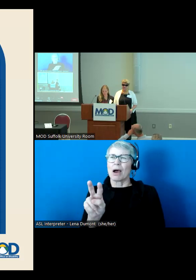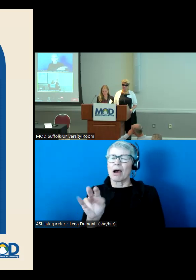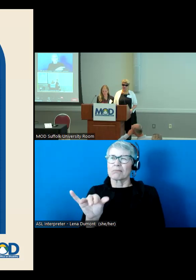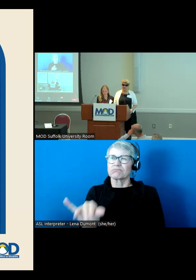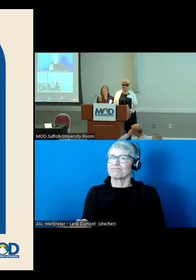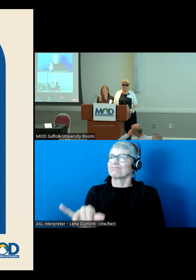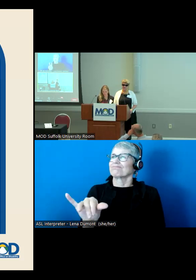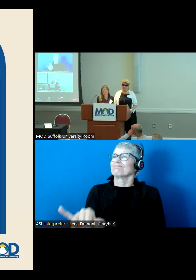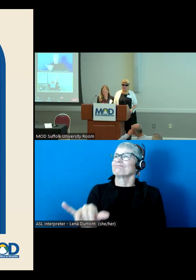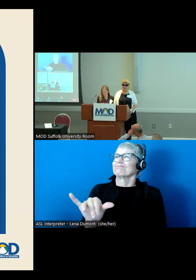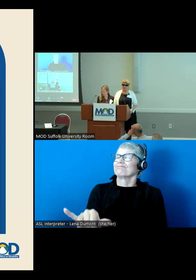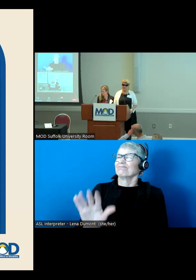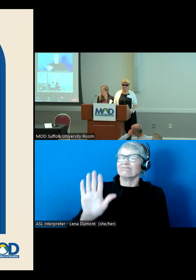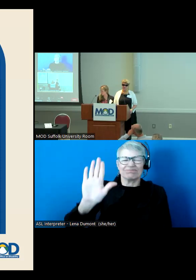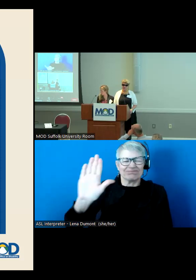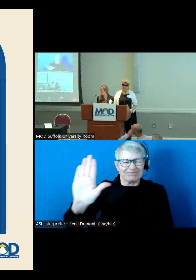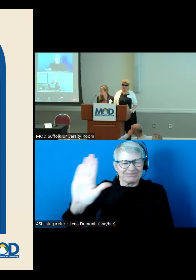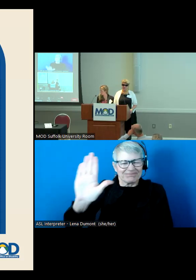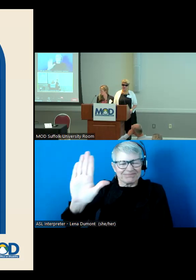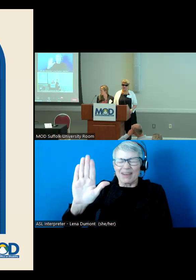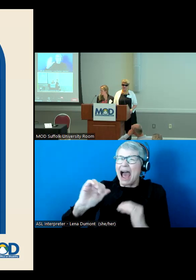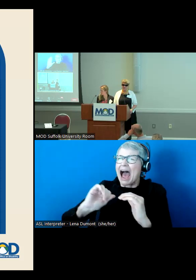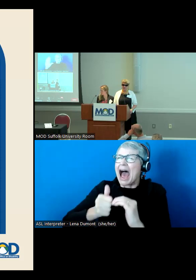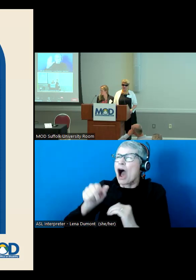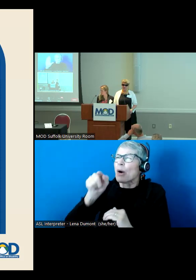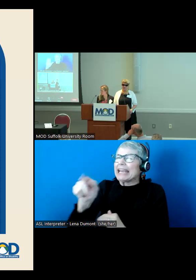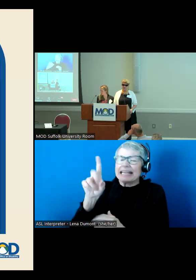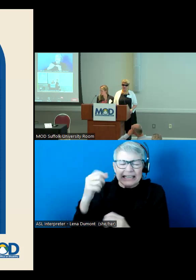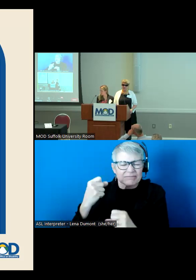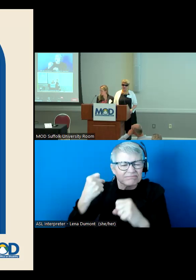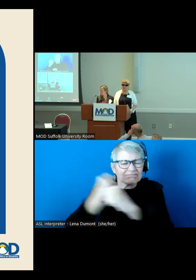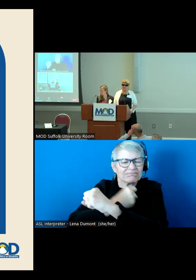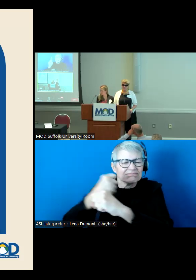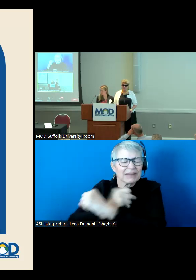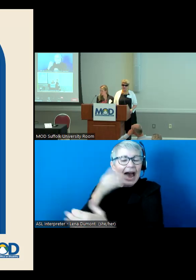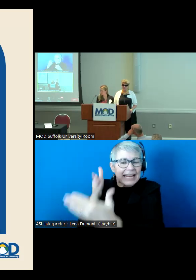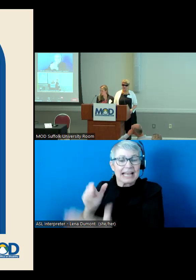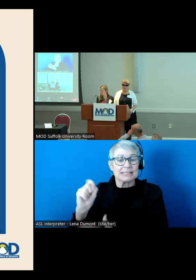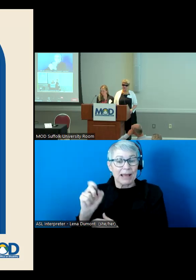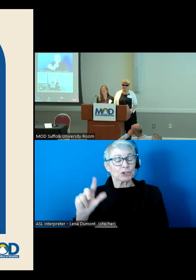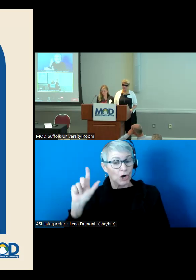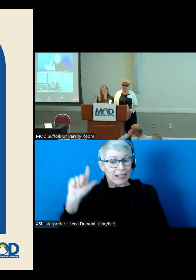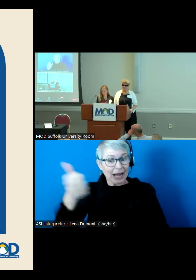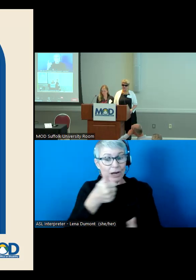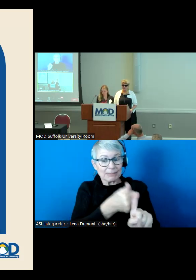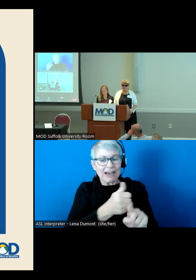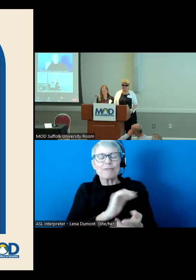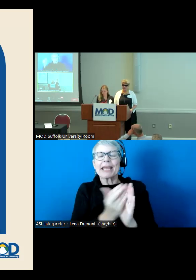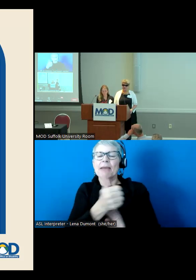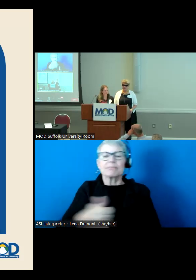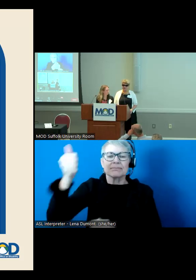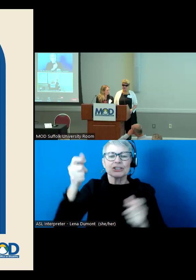of how Tom Hopkins fought against Spencer. He later became the executive director of the